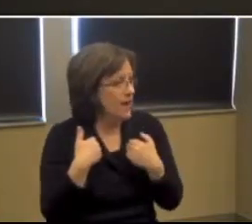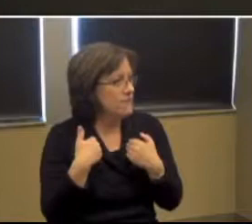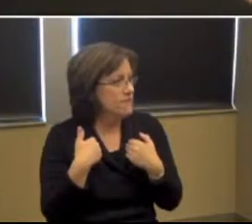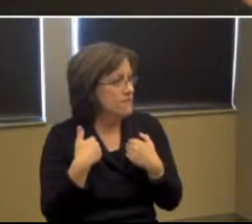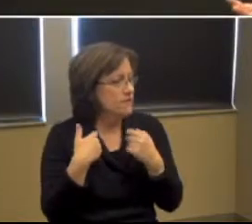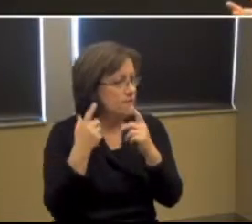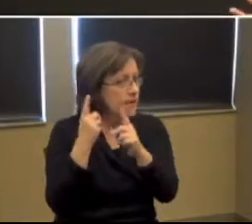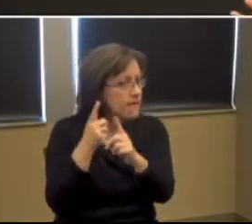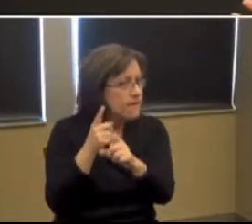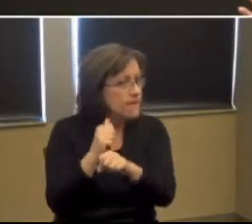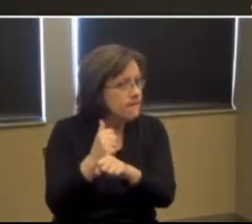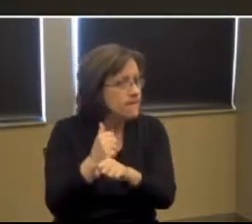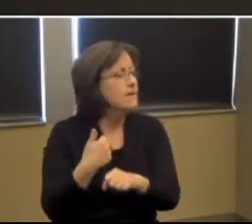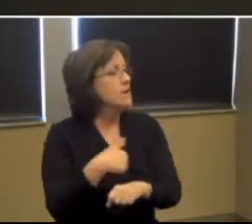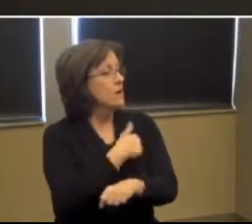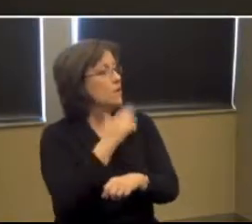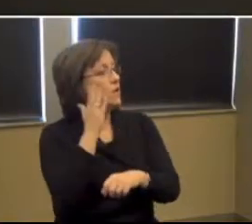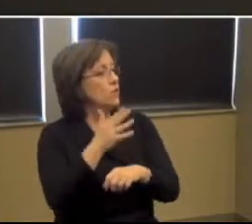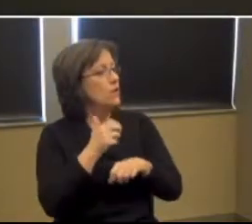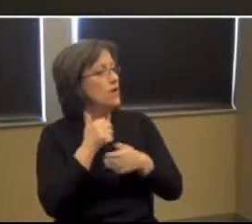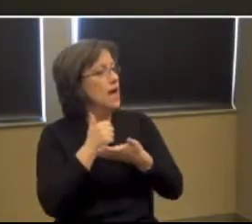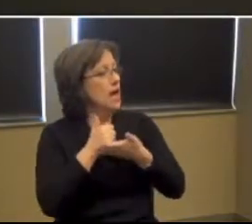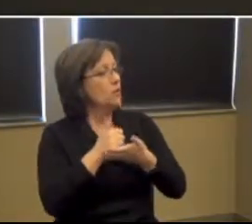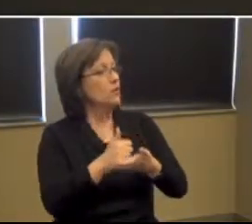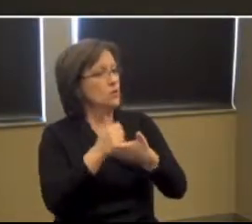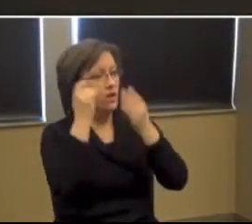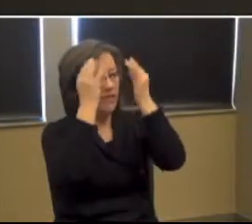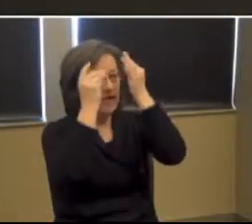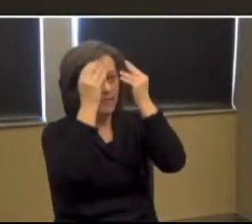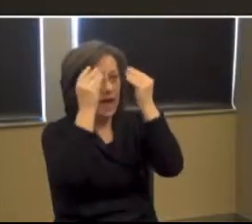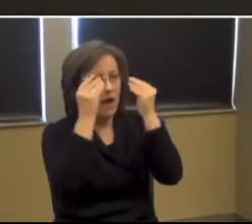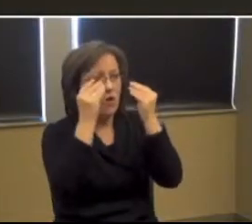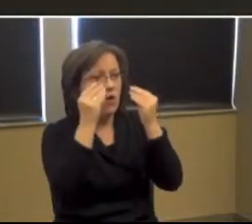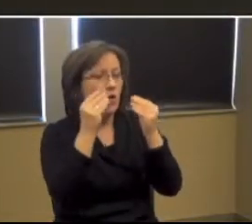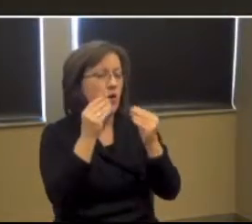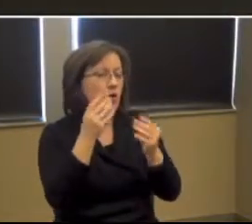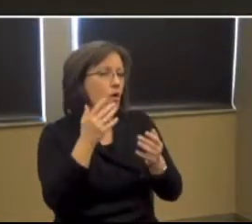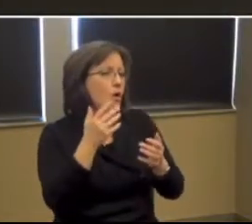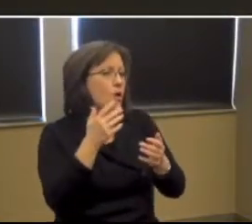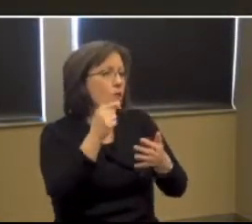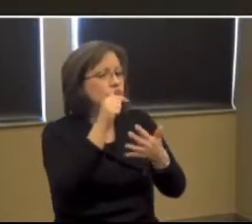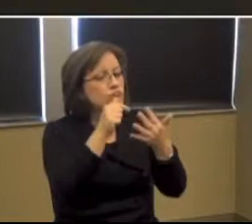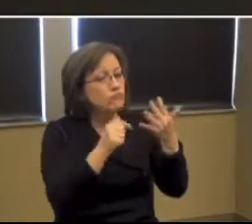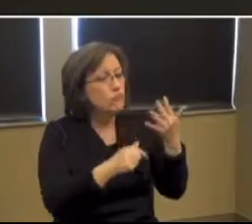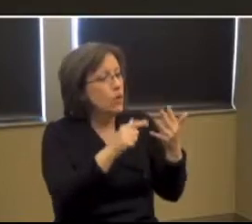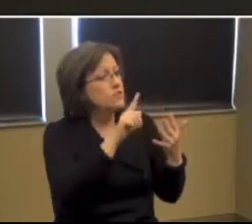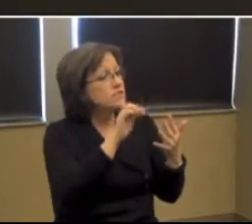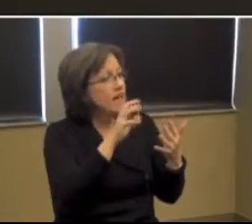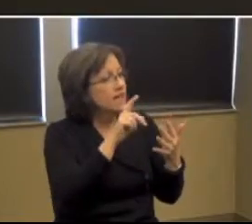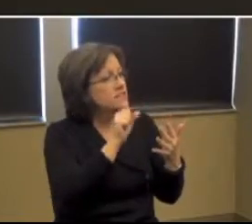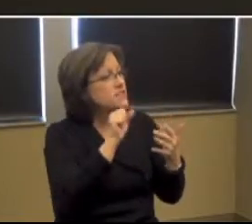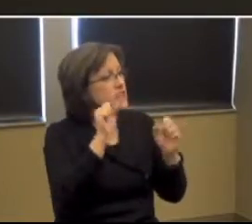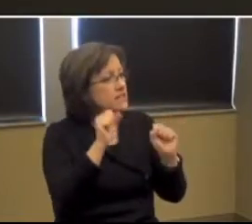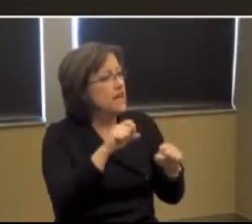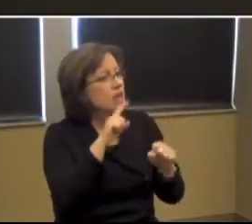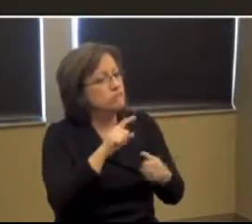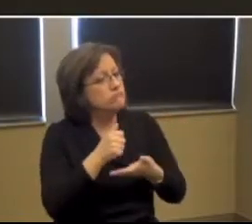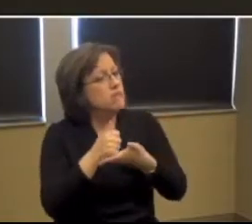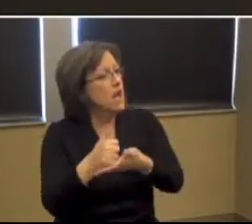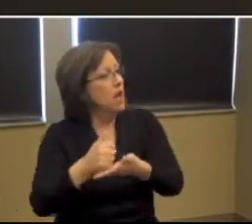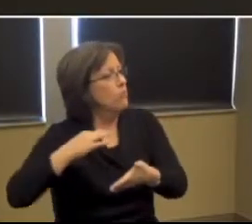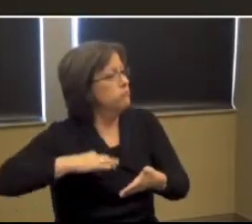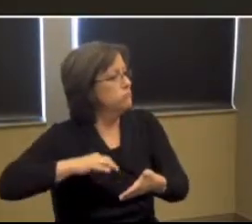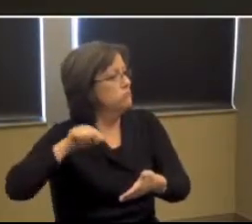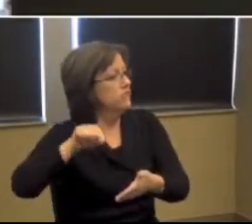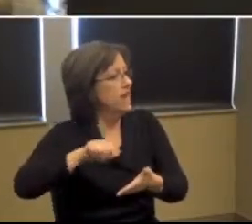that we can help you think through what kinds of tasks may be meaningful for that student or what might be helpful. Where does